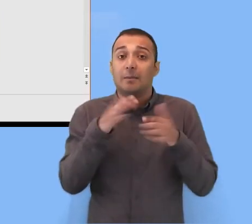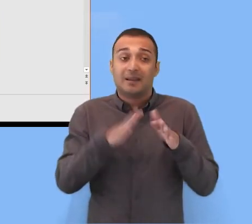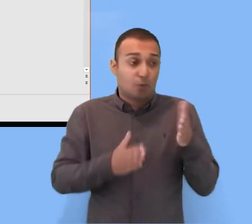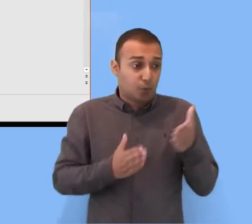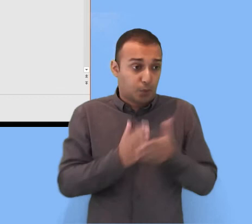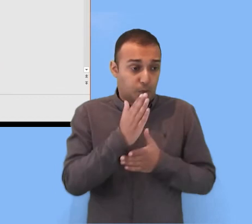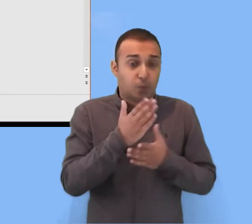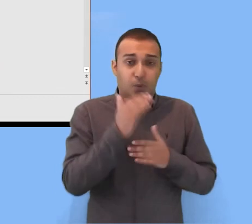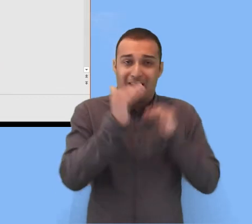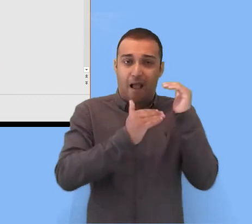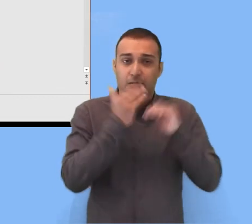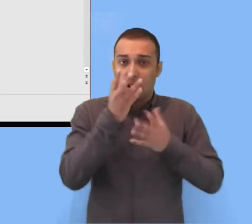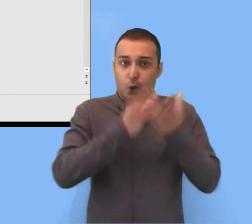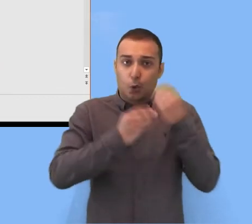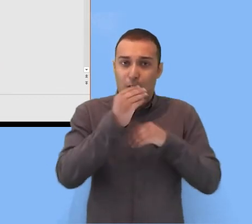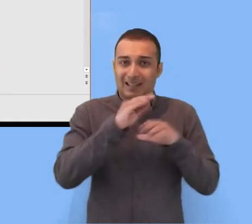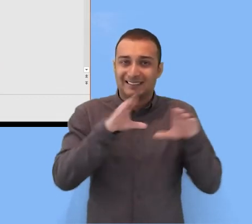sector,